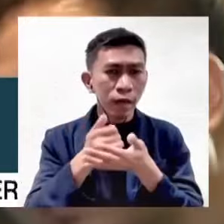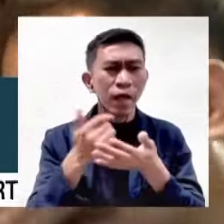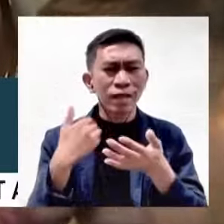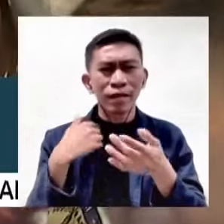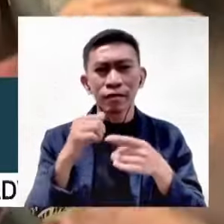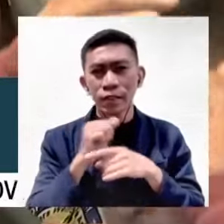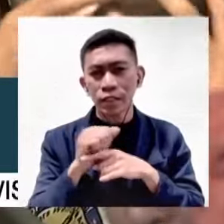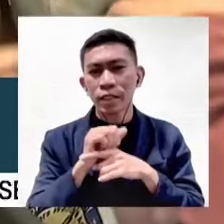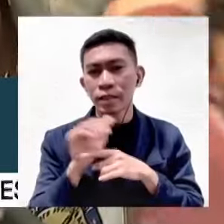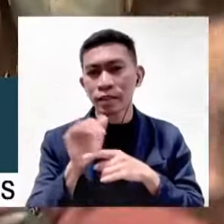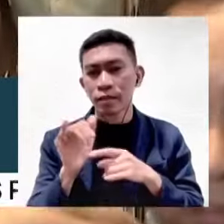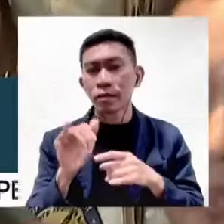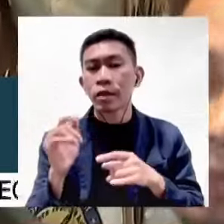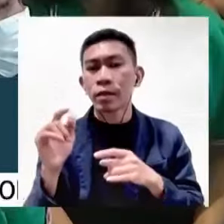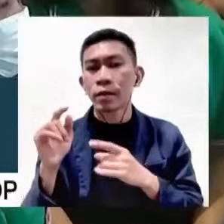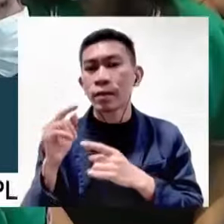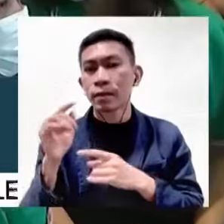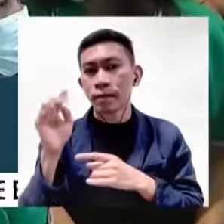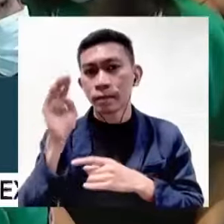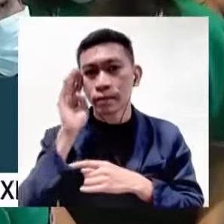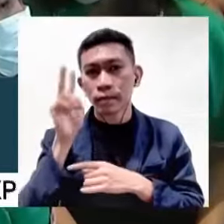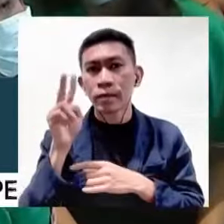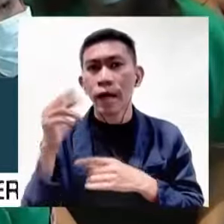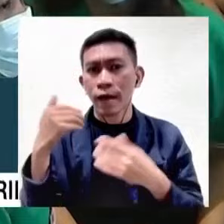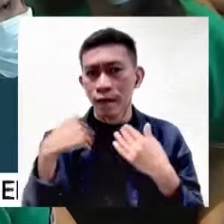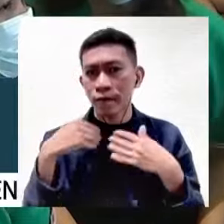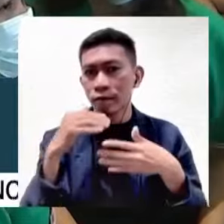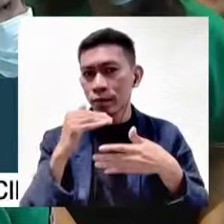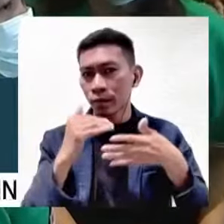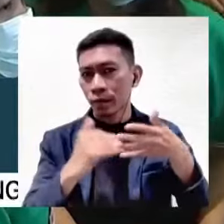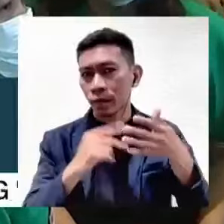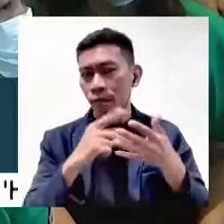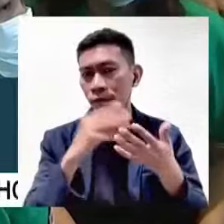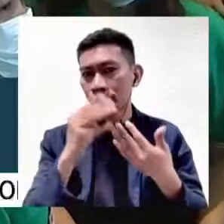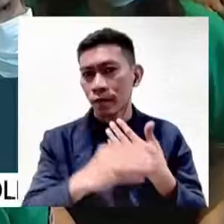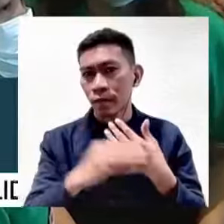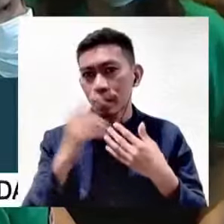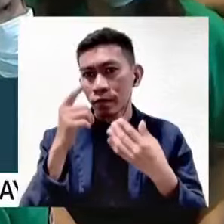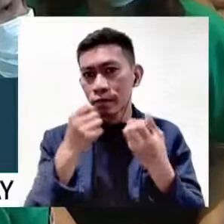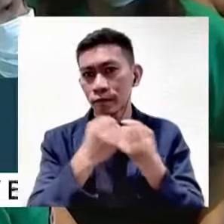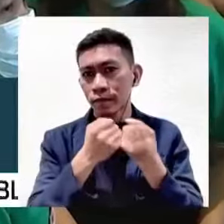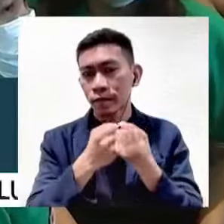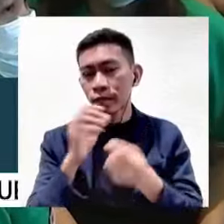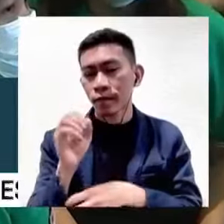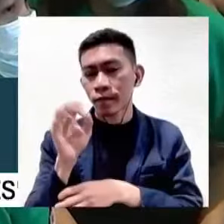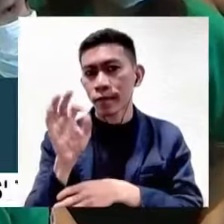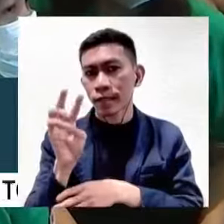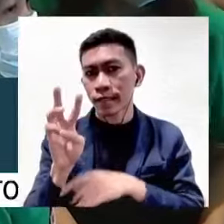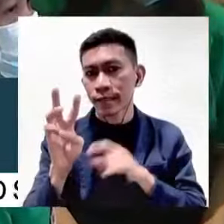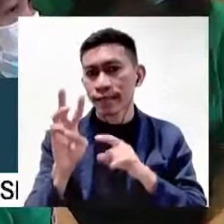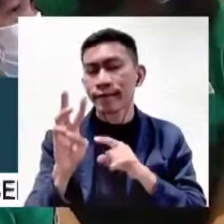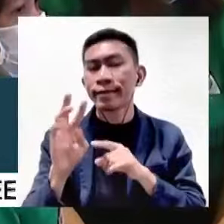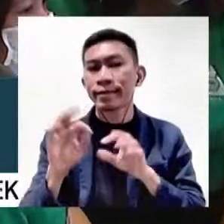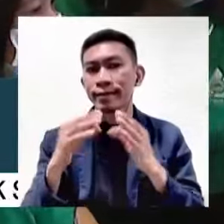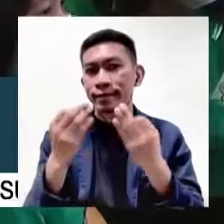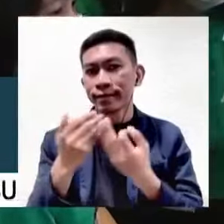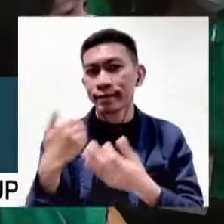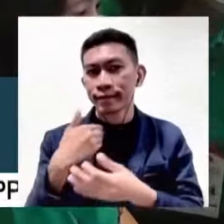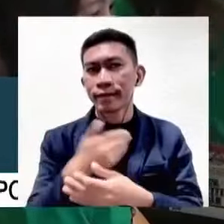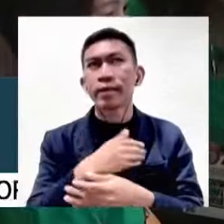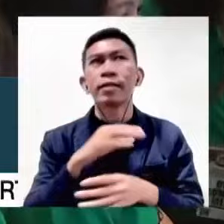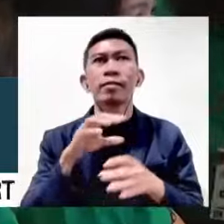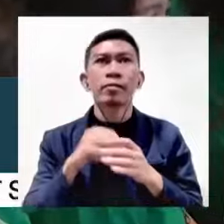Marcos Jr. says that there are also programs geared towards the welfare of the OFW family members, such as education and